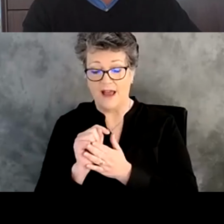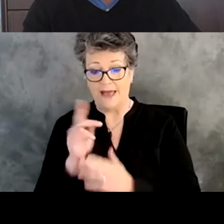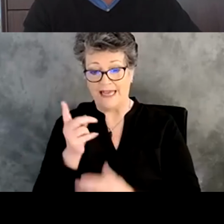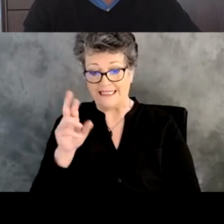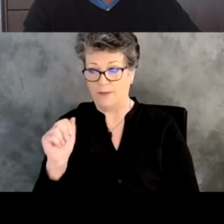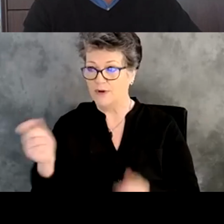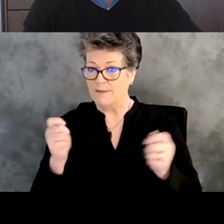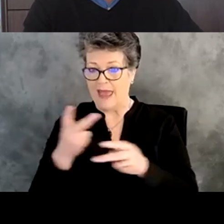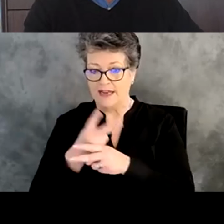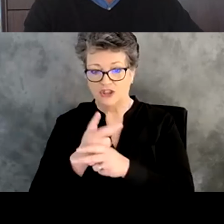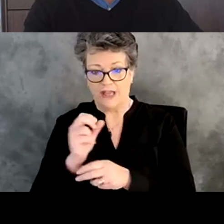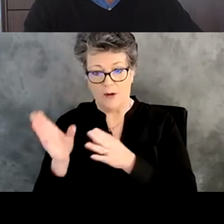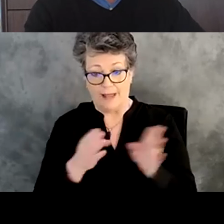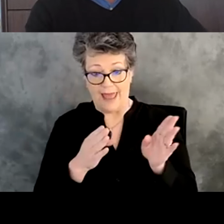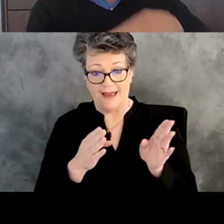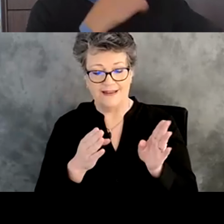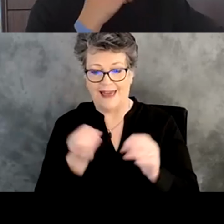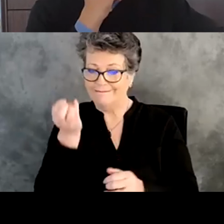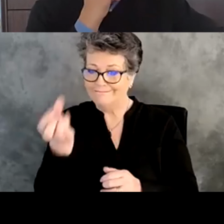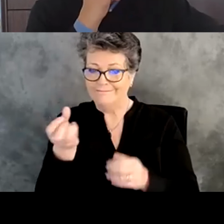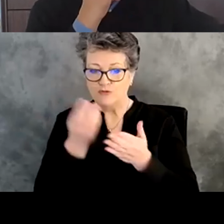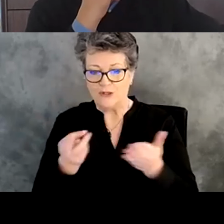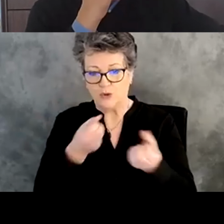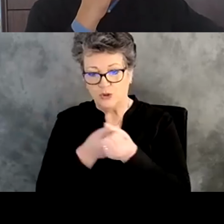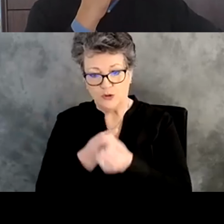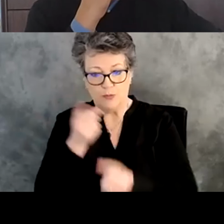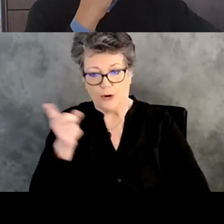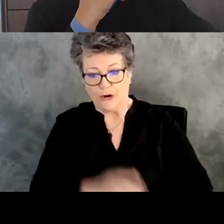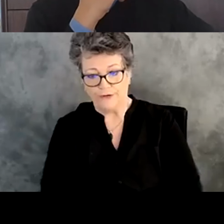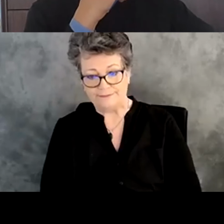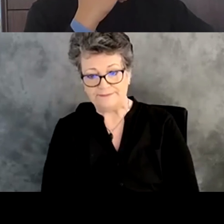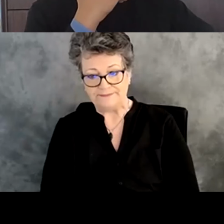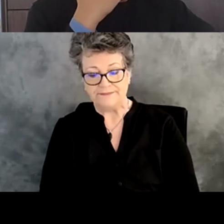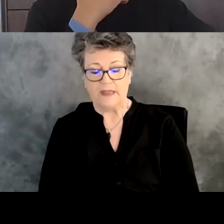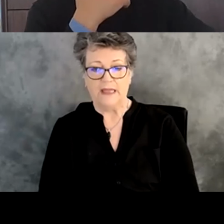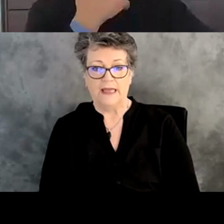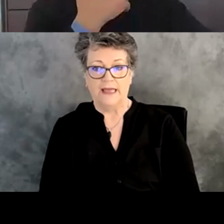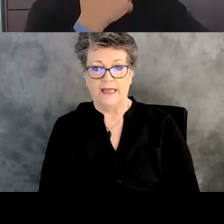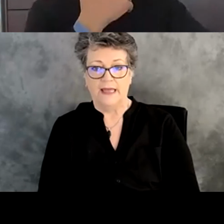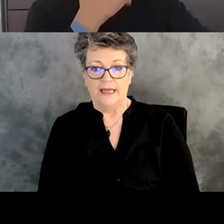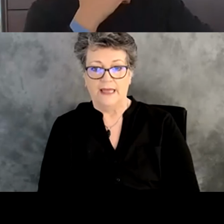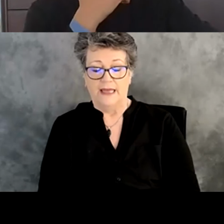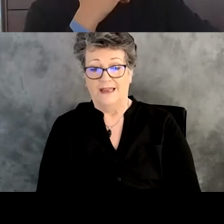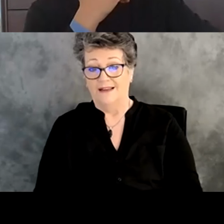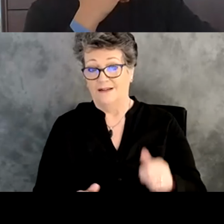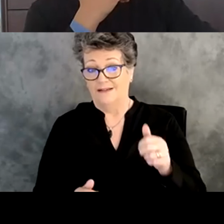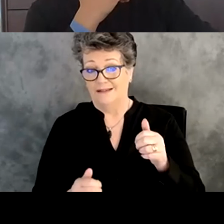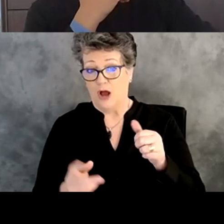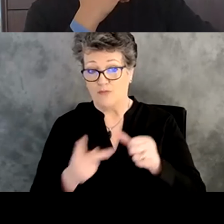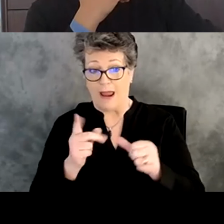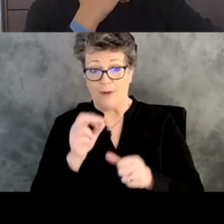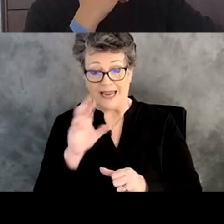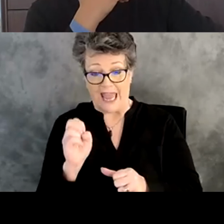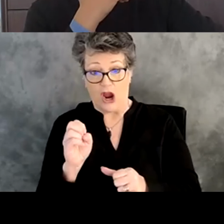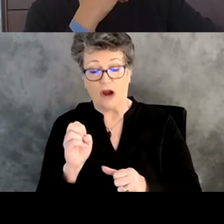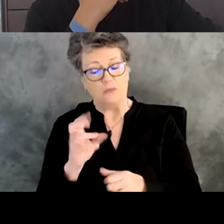plan had little resources to support her in that period. Primary care physician was